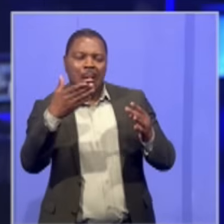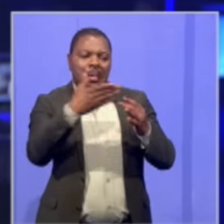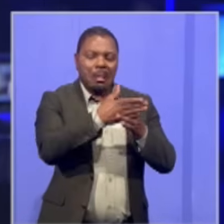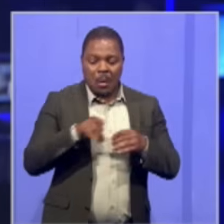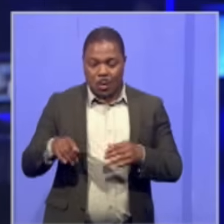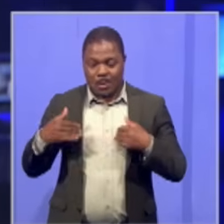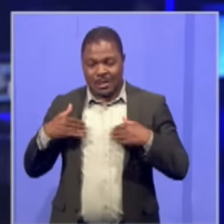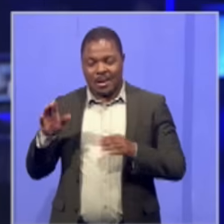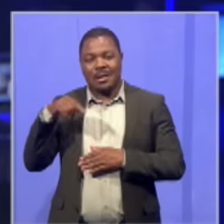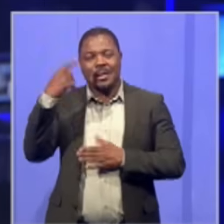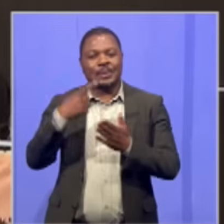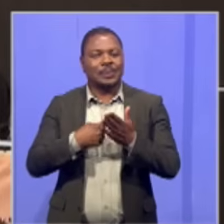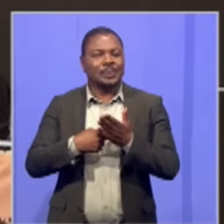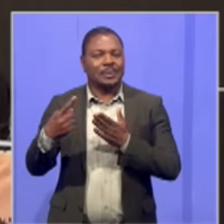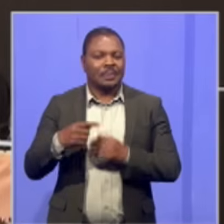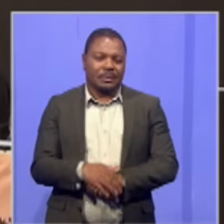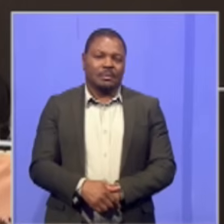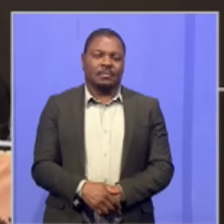e tlang.